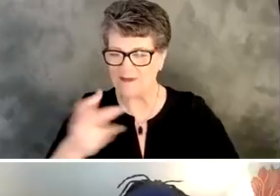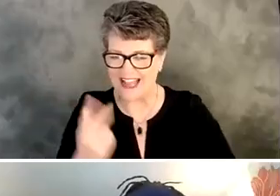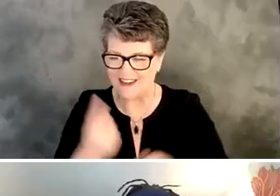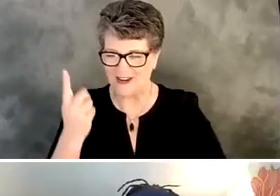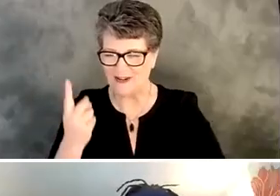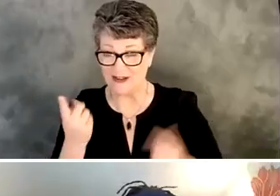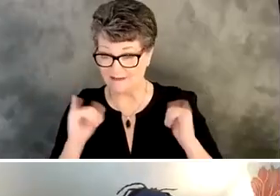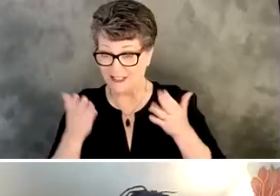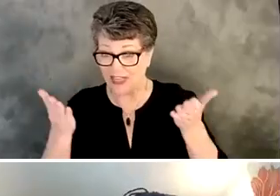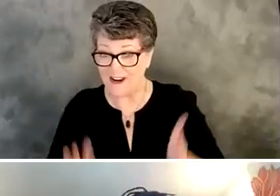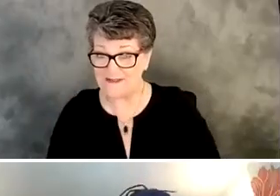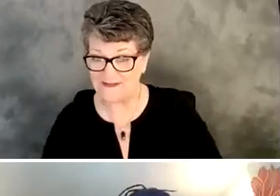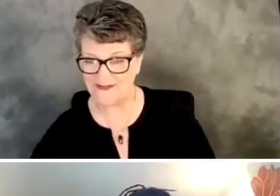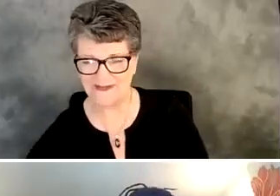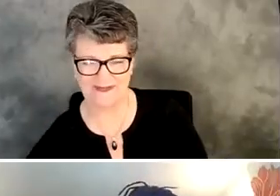Okay.